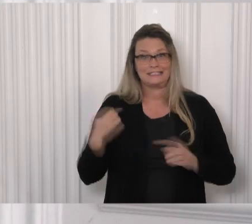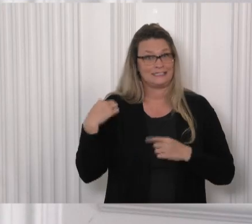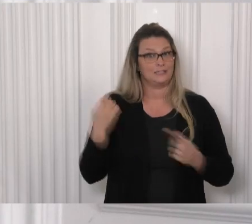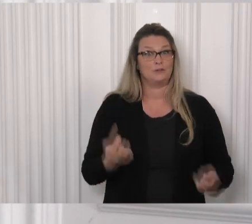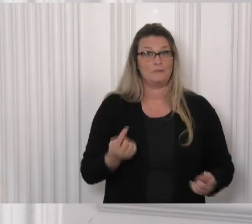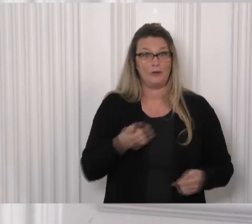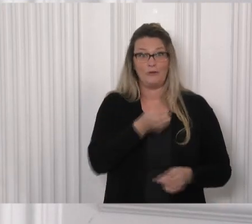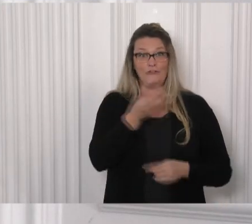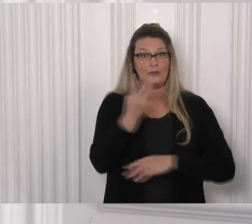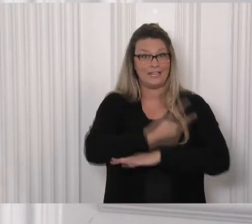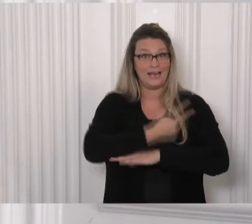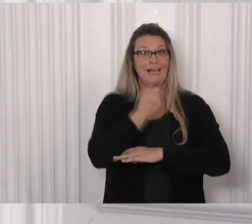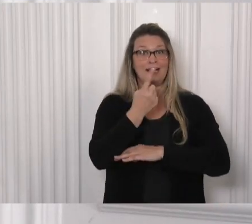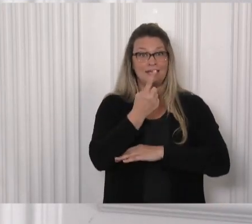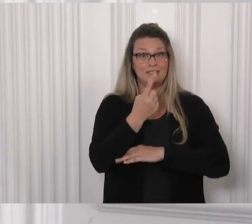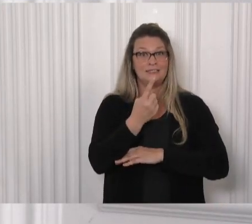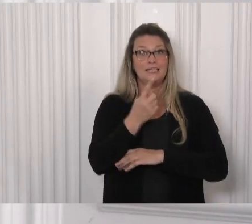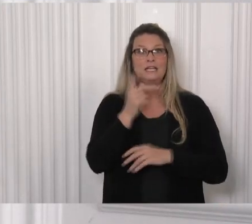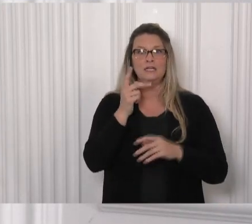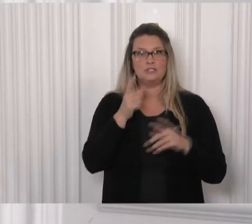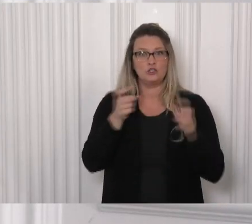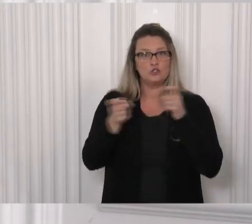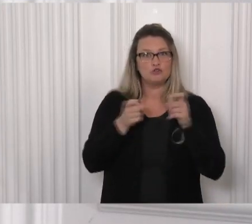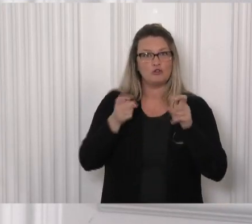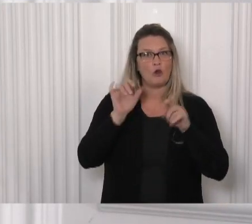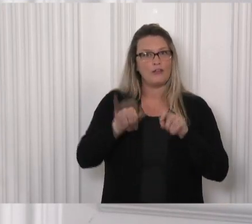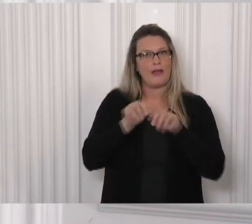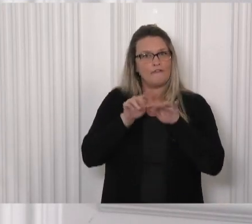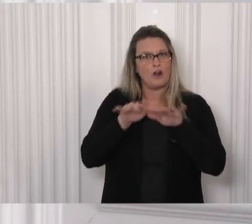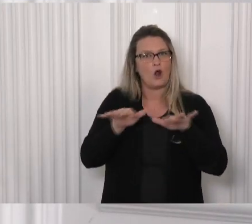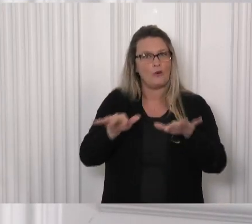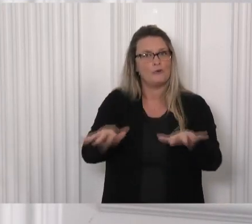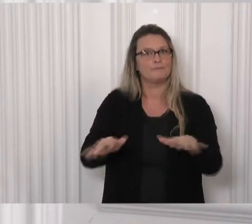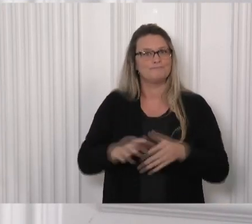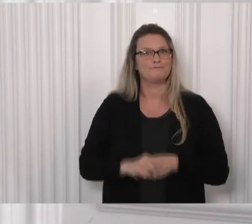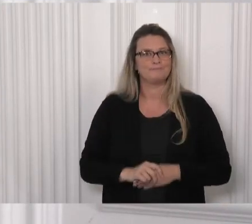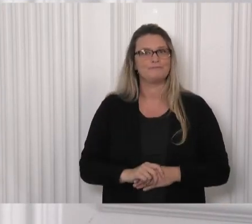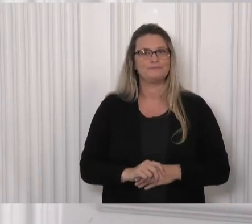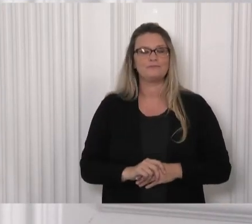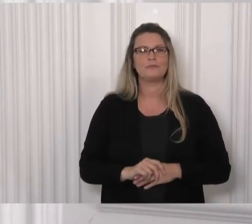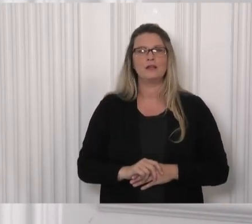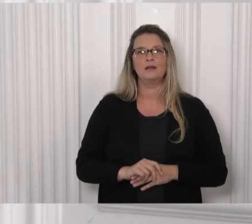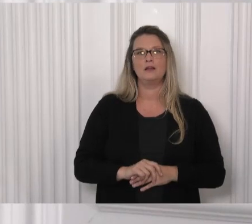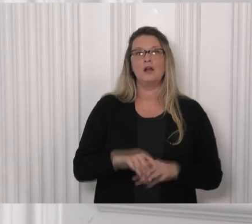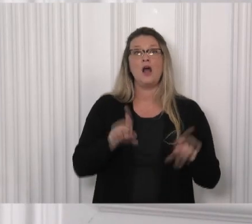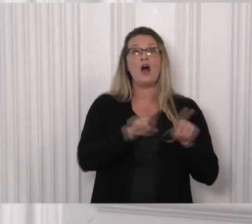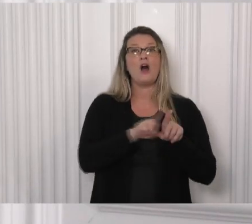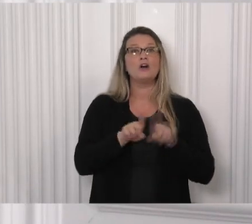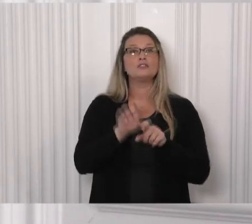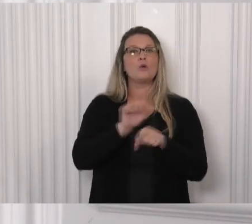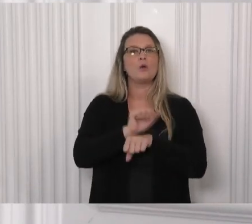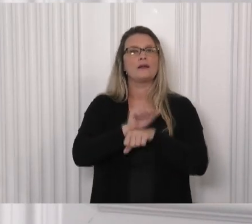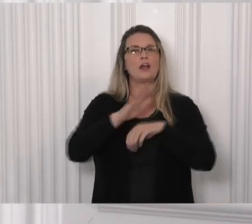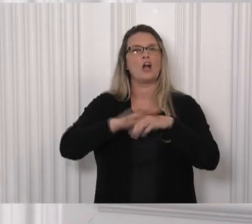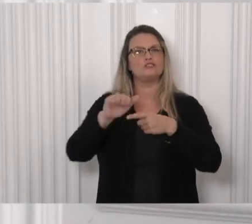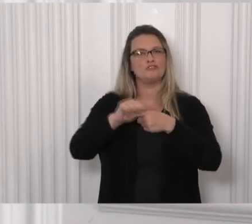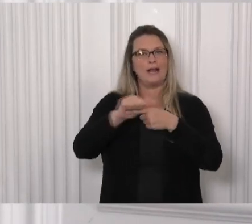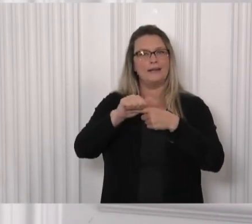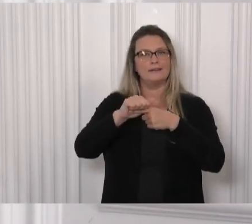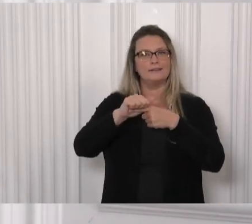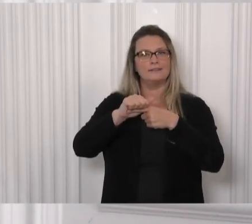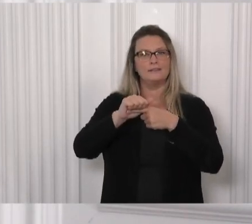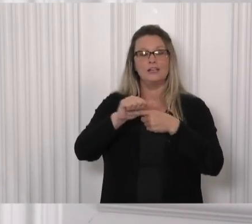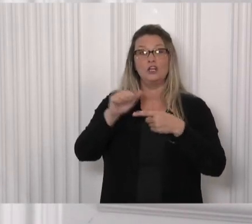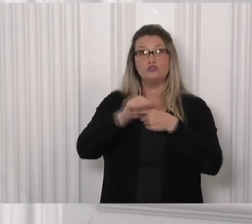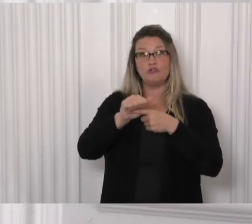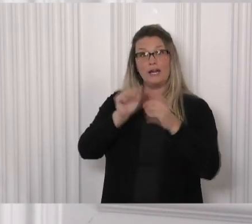several days, to stem the flow of the spread of the virus. We're also working on training. We're working on training with